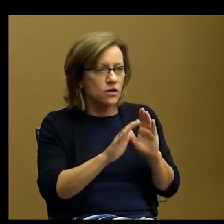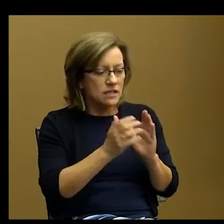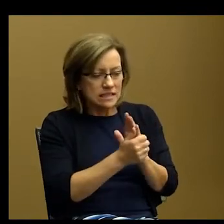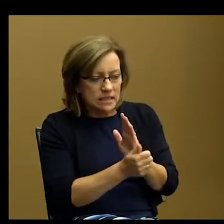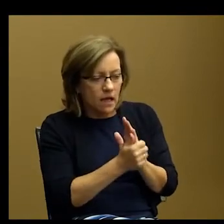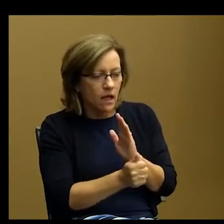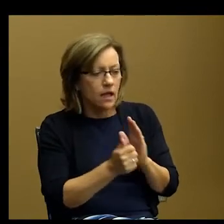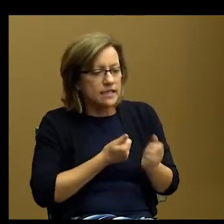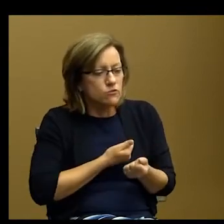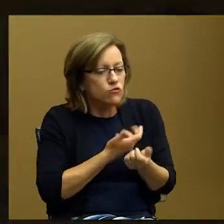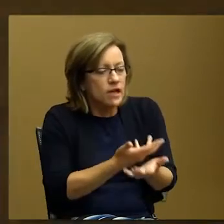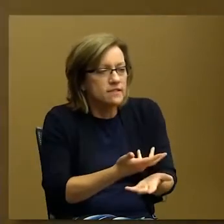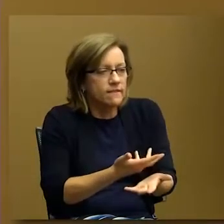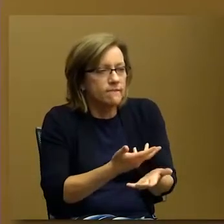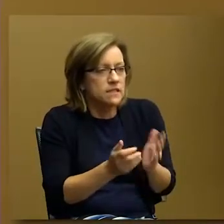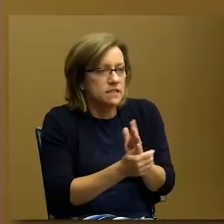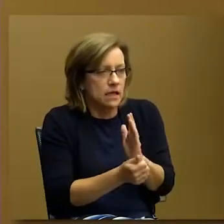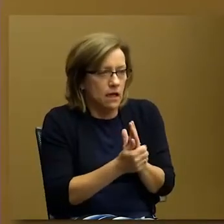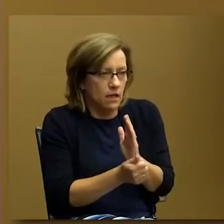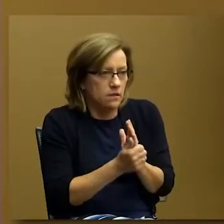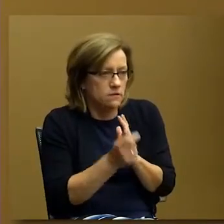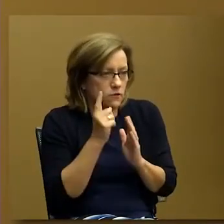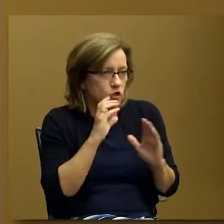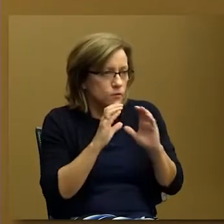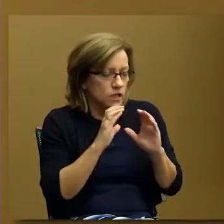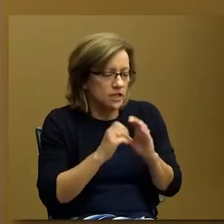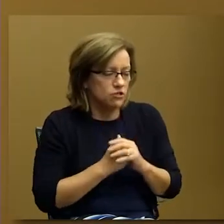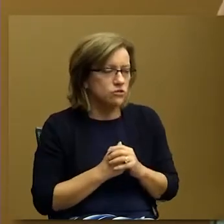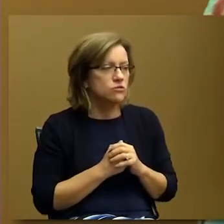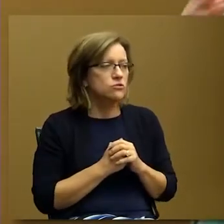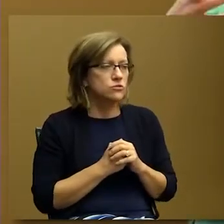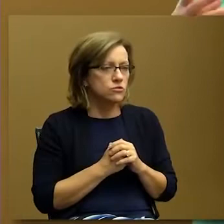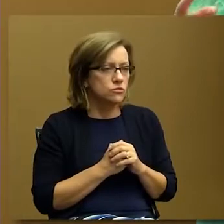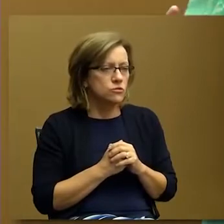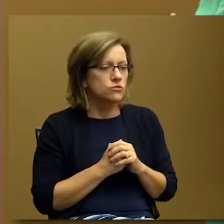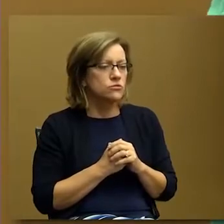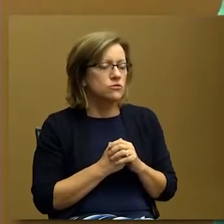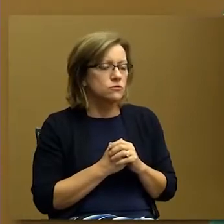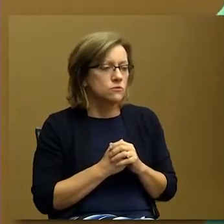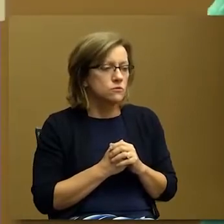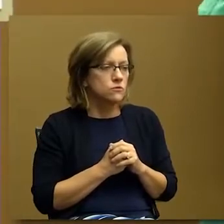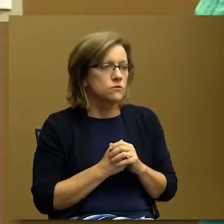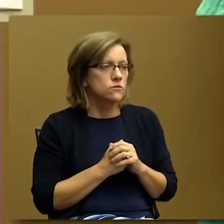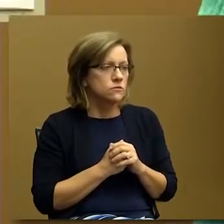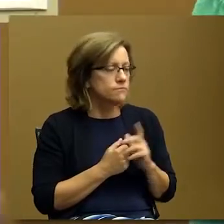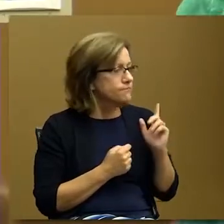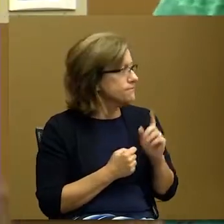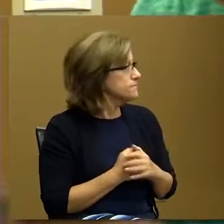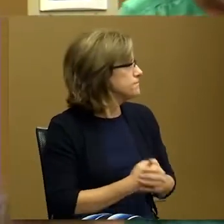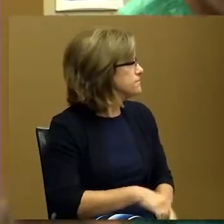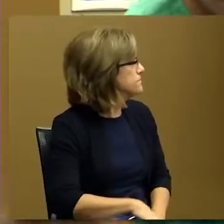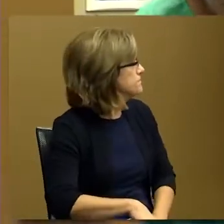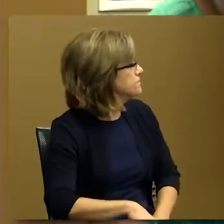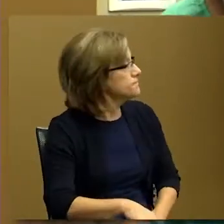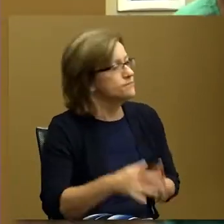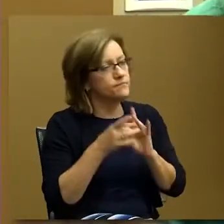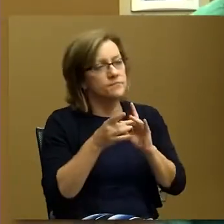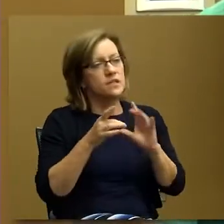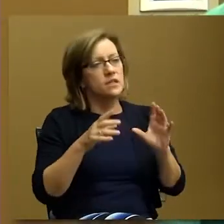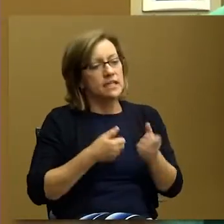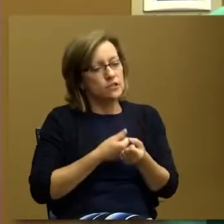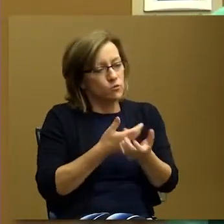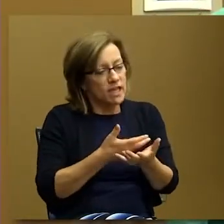expressive skills. So we're looking at expressive communication with this instrument.